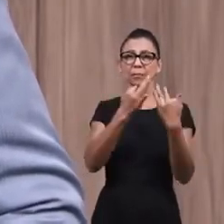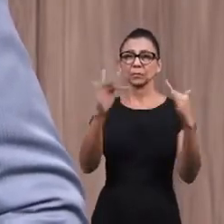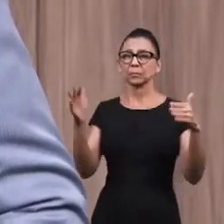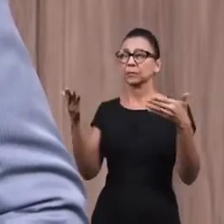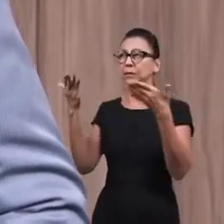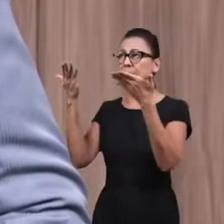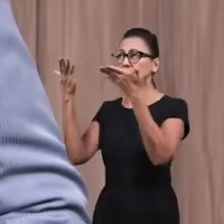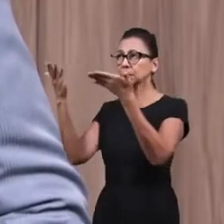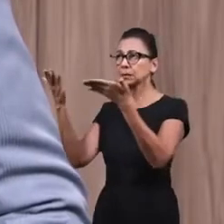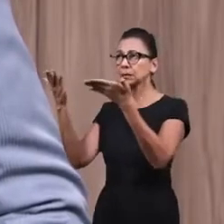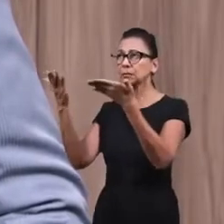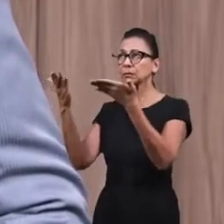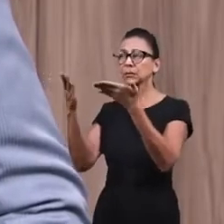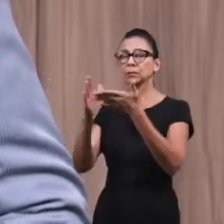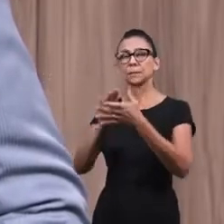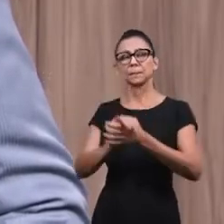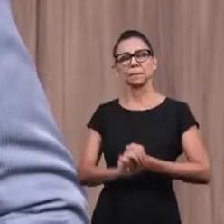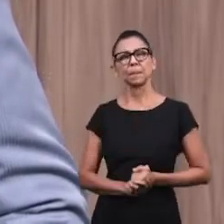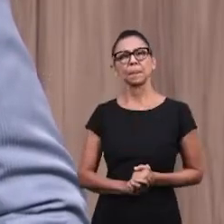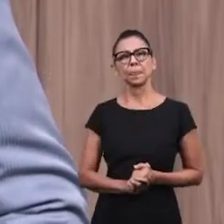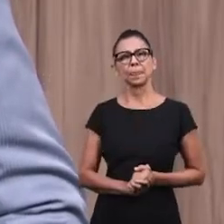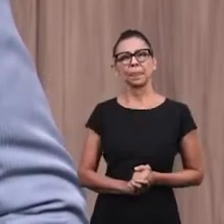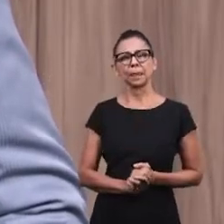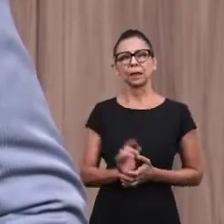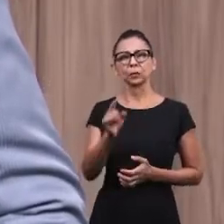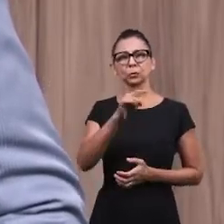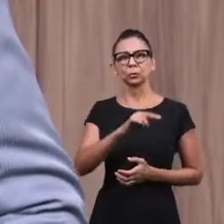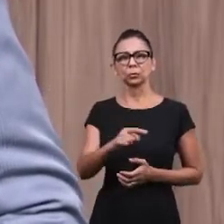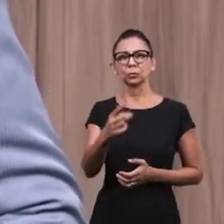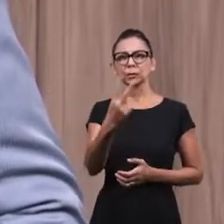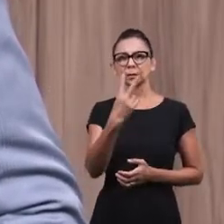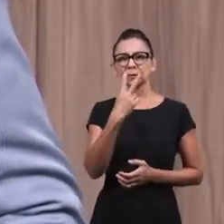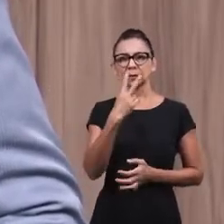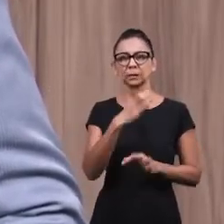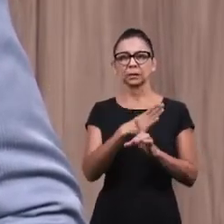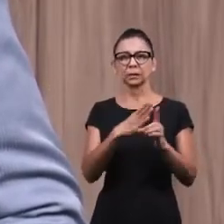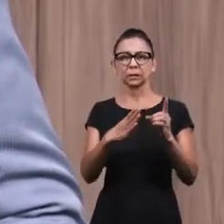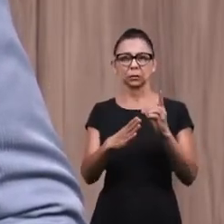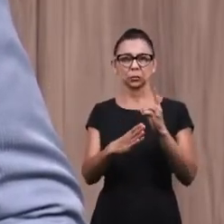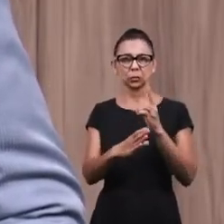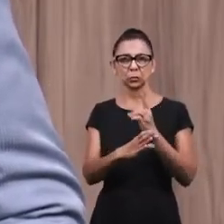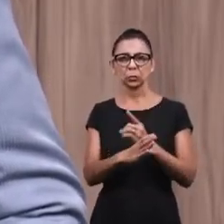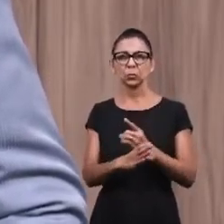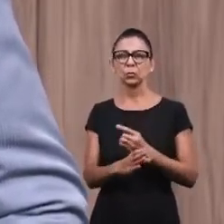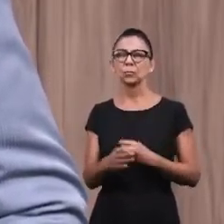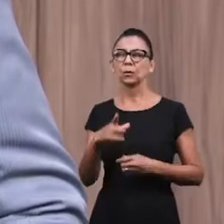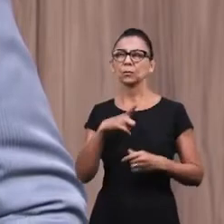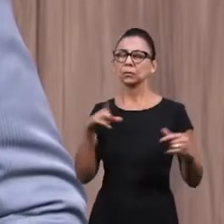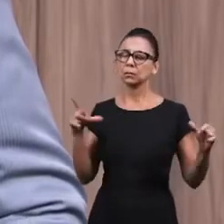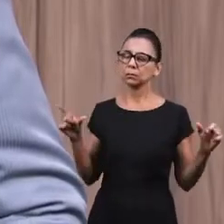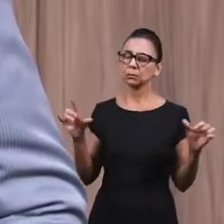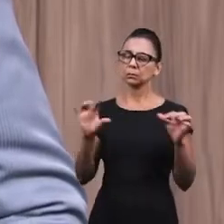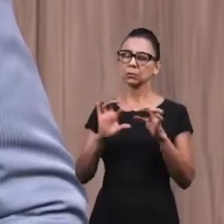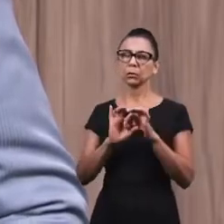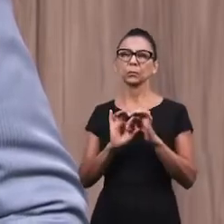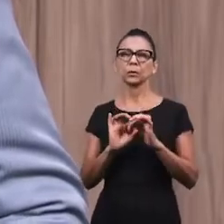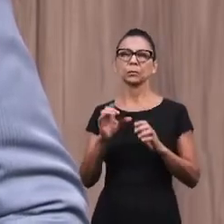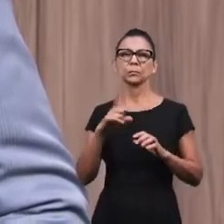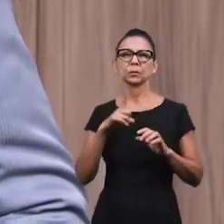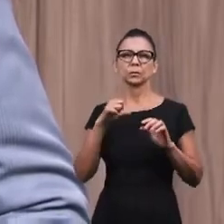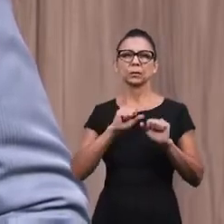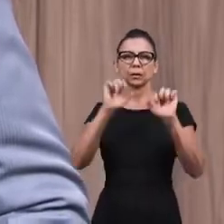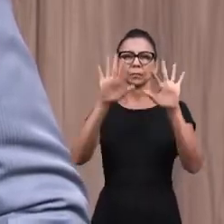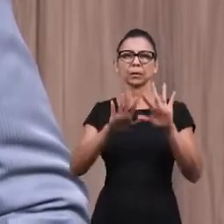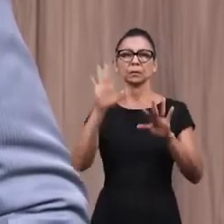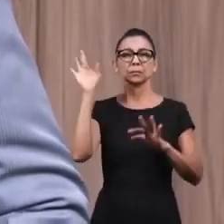Lord. Each and every family who is participating in this service and who is involved, that, Lord, you